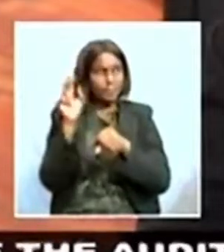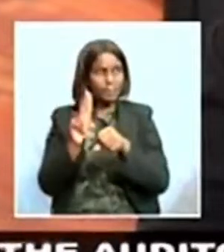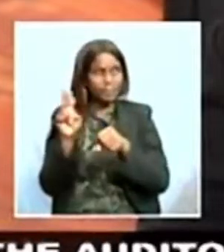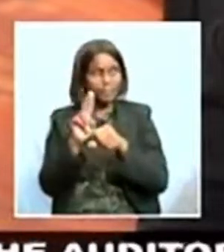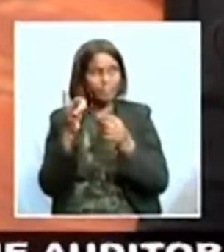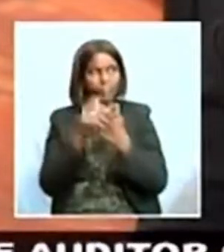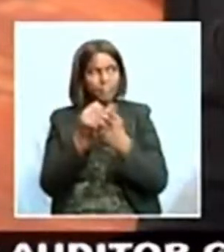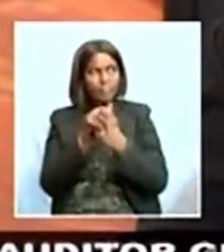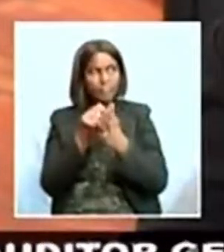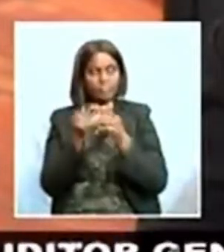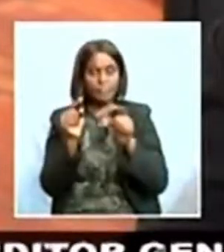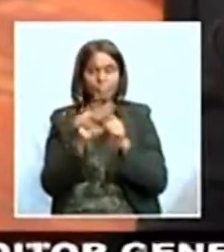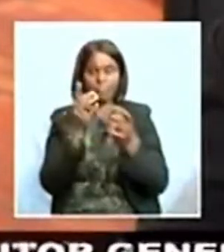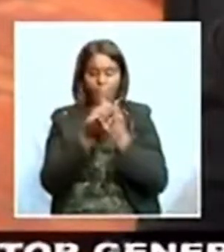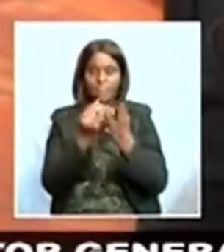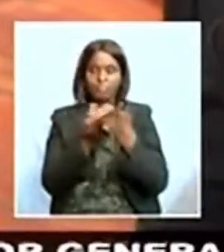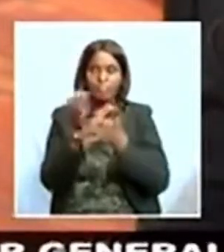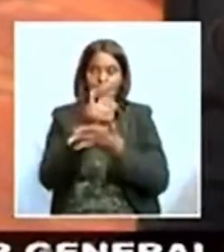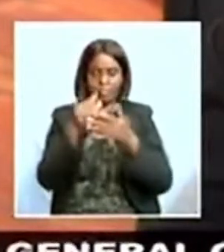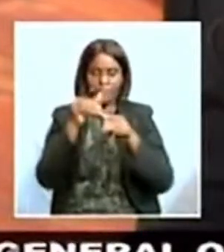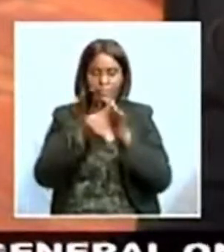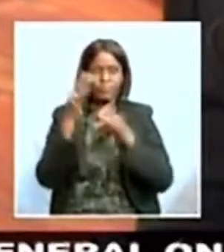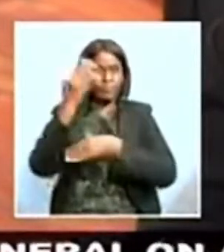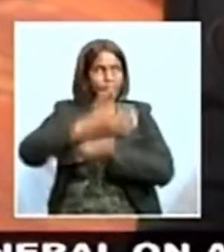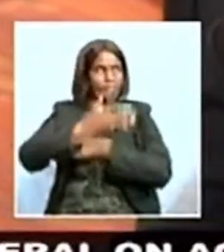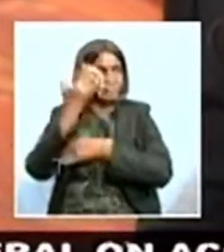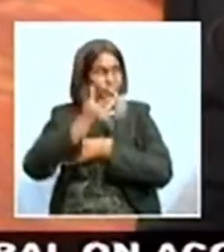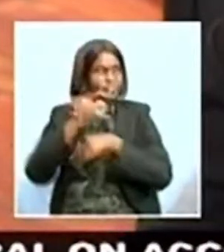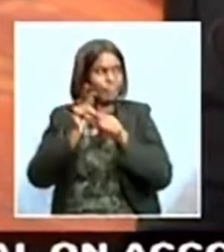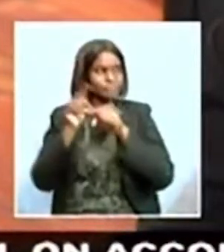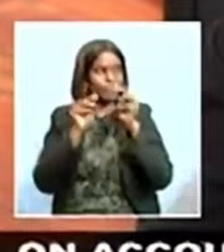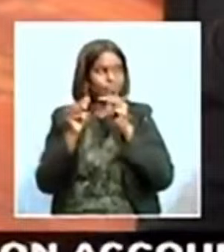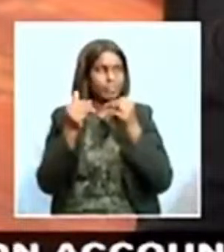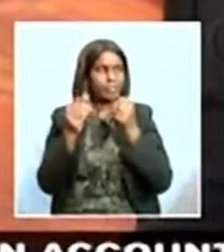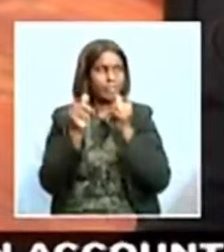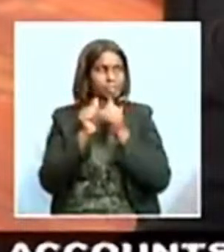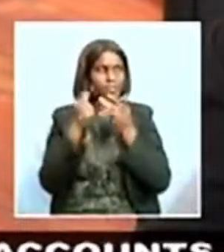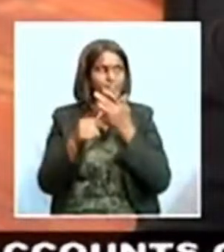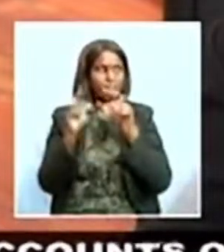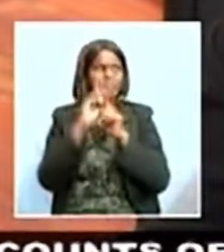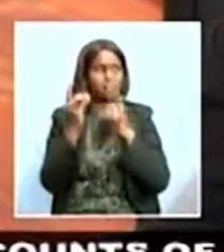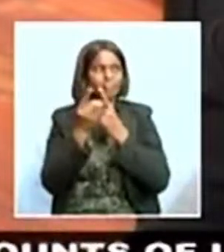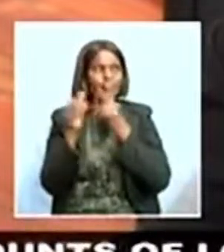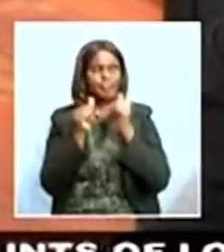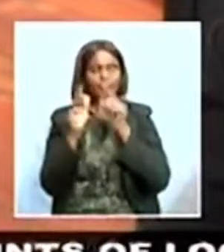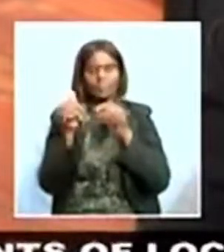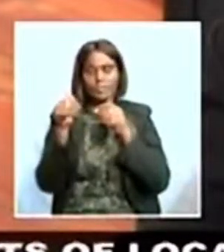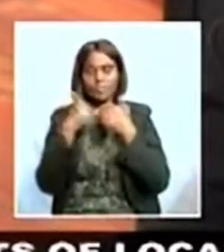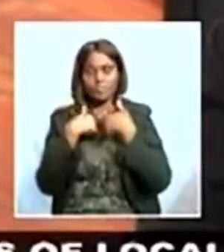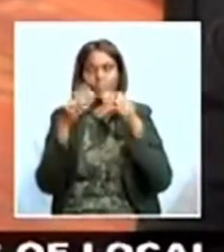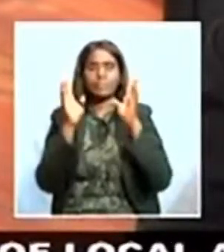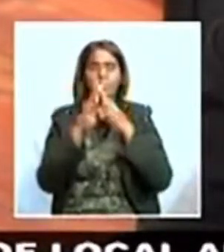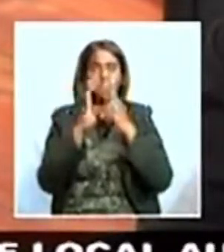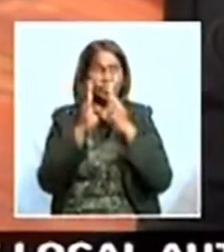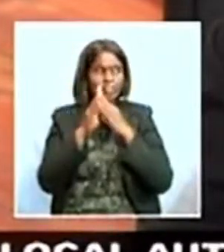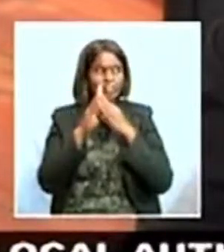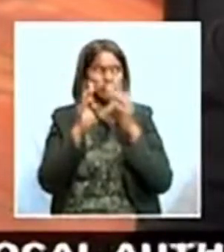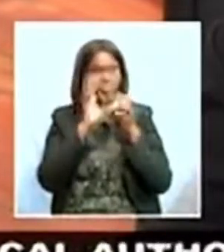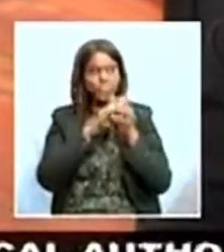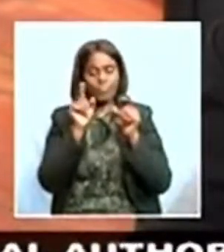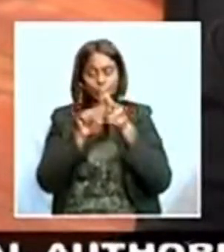of funds from revenue collections at checkpoints. Management with the district administration held stakeholder engagement meetings